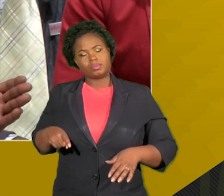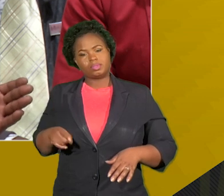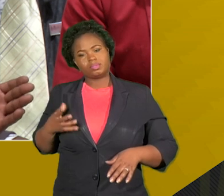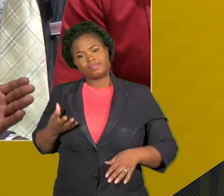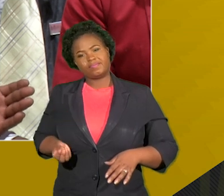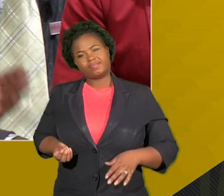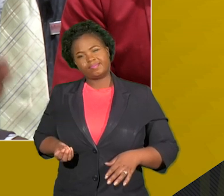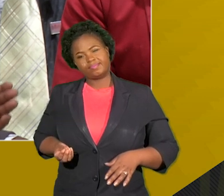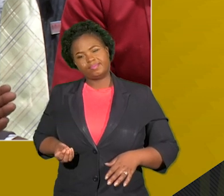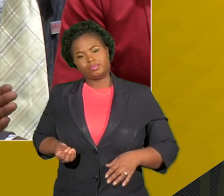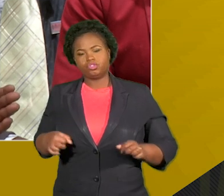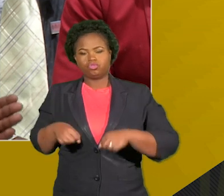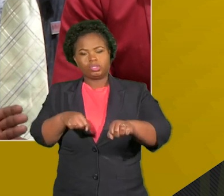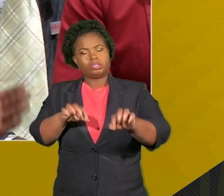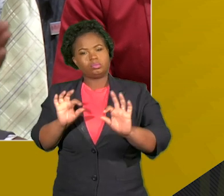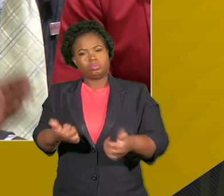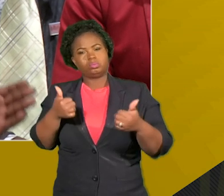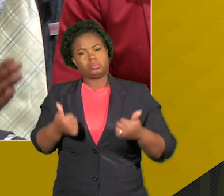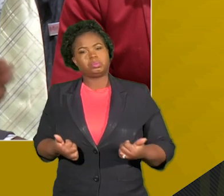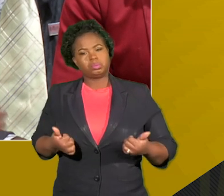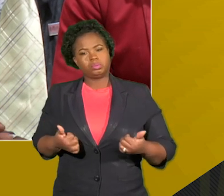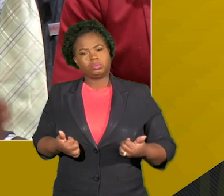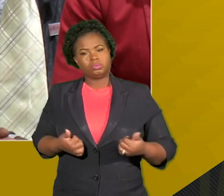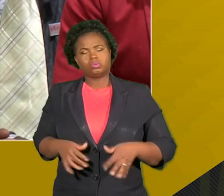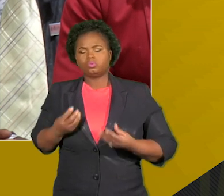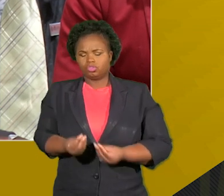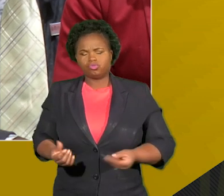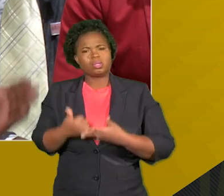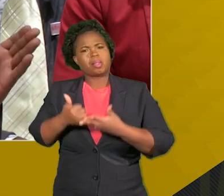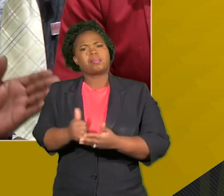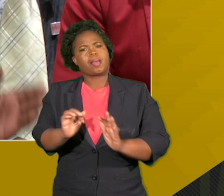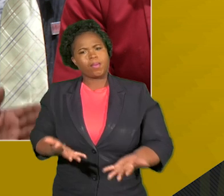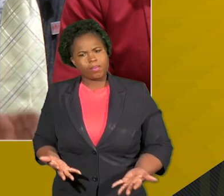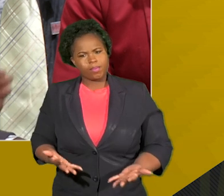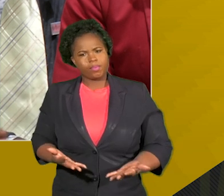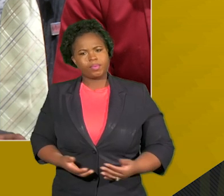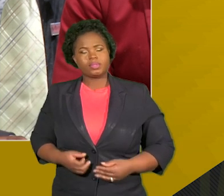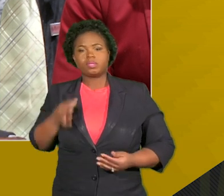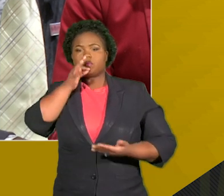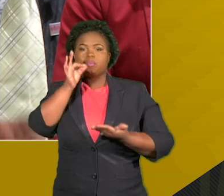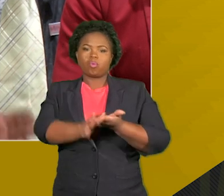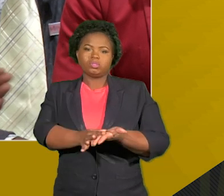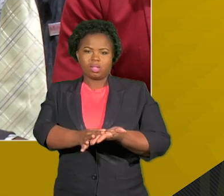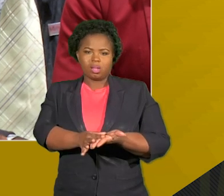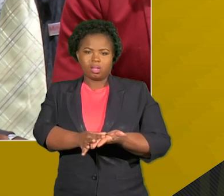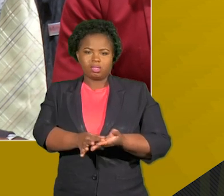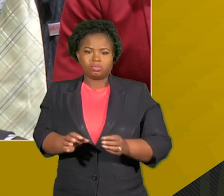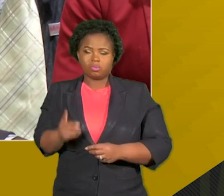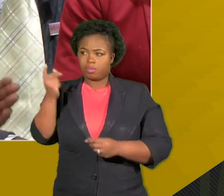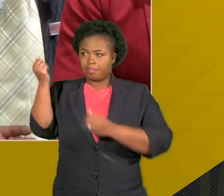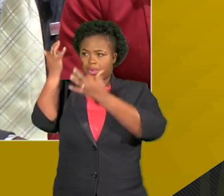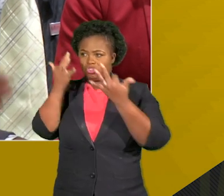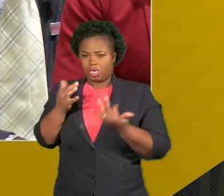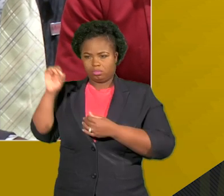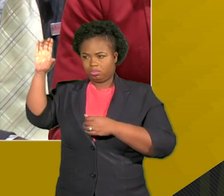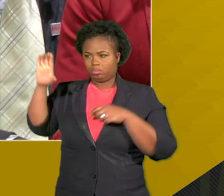strong strategy on how you're going to help those children. And then come up with a proposal with a clear budget